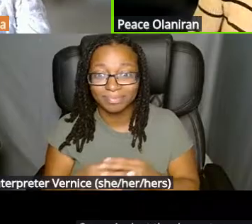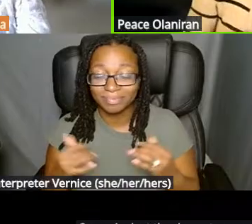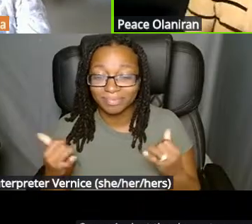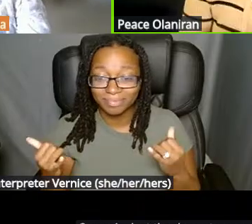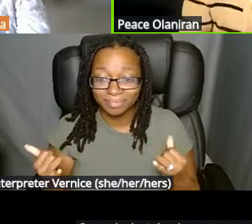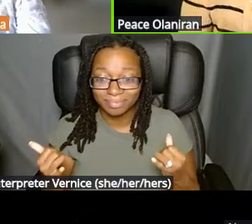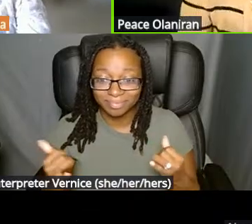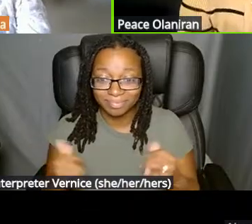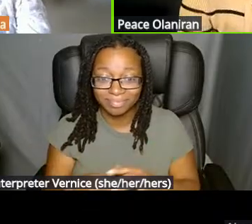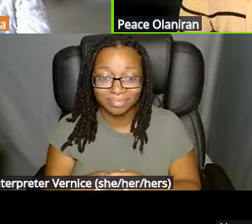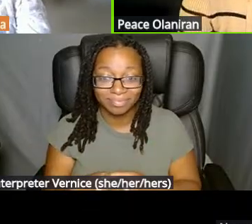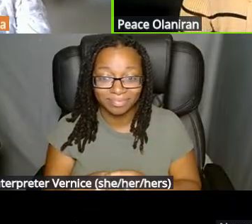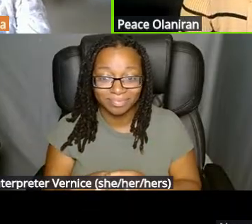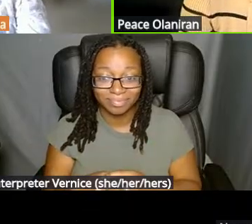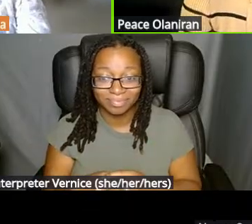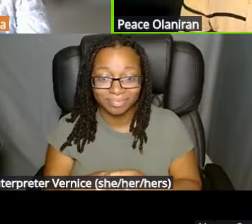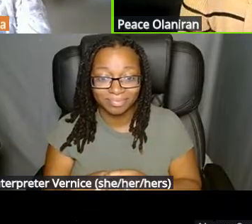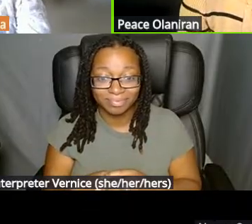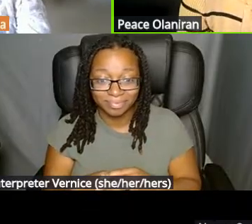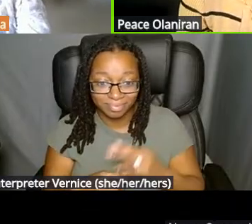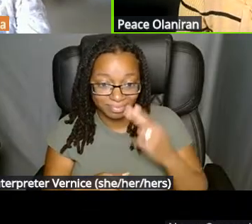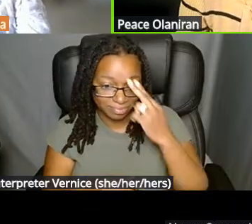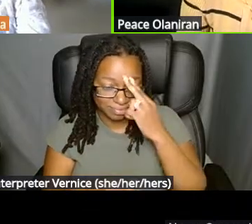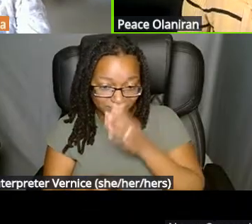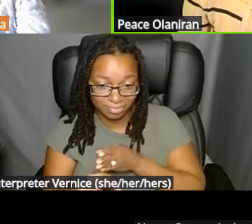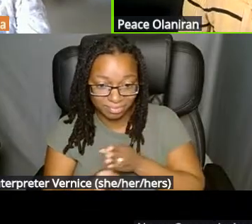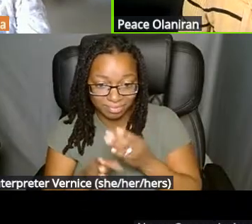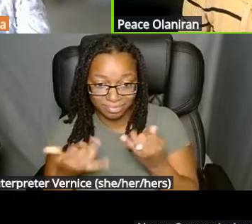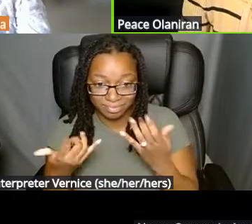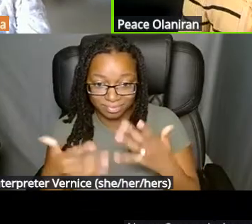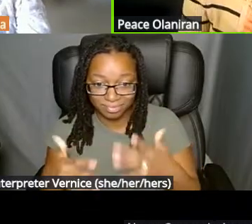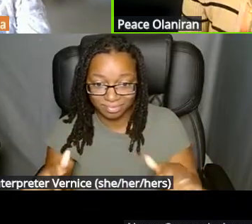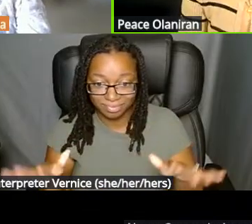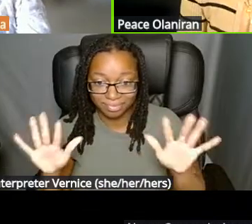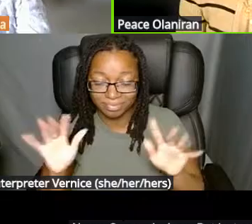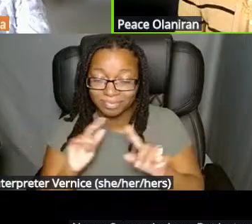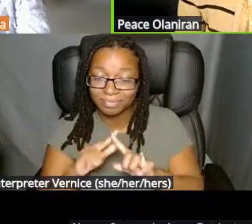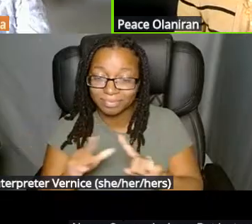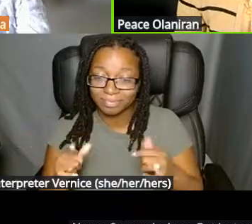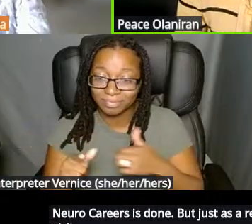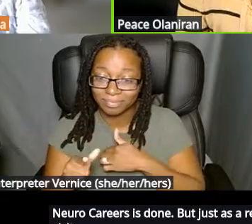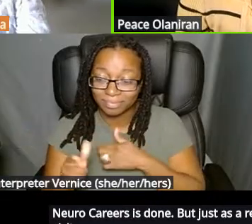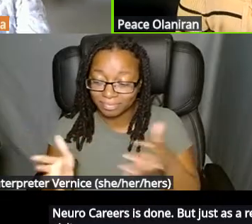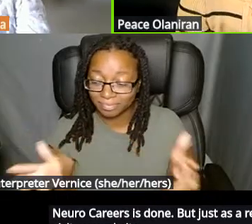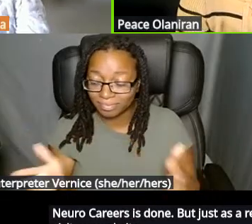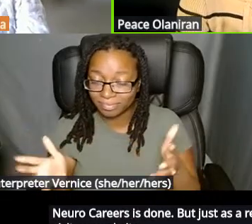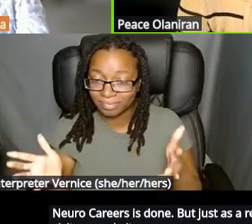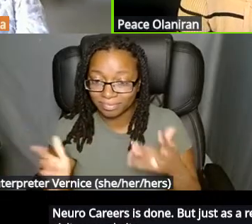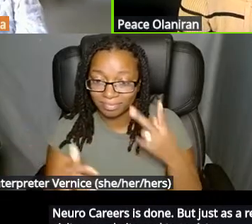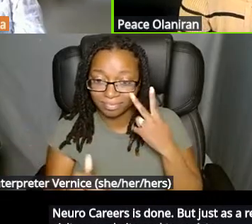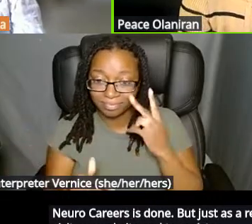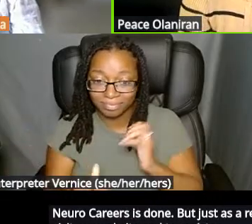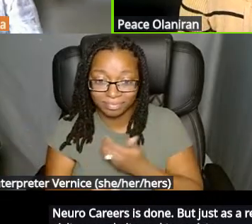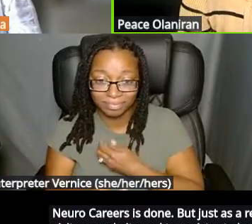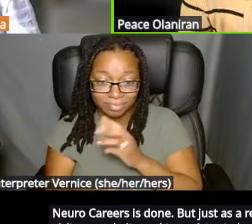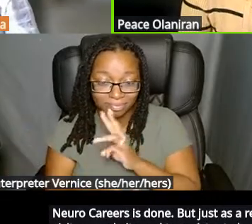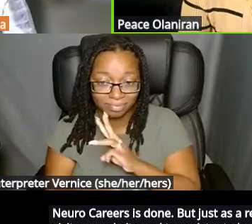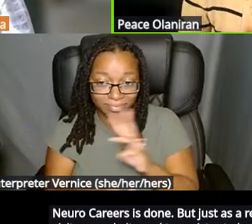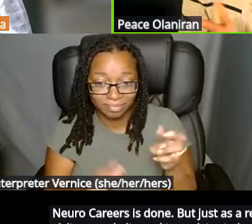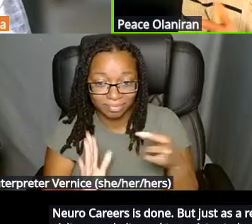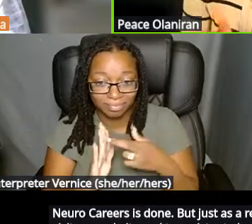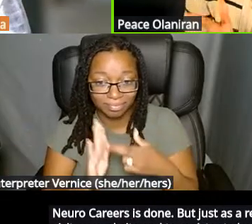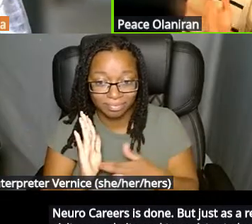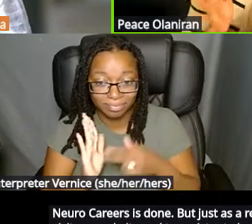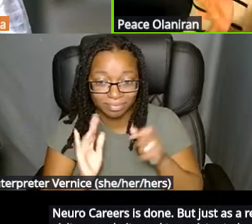Careers is done, but just as a reminder, we encourage everyone to visit our website and to register to become a member of Black in